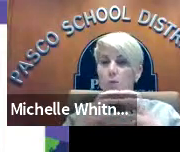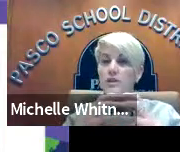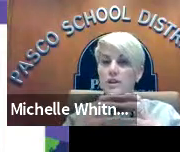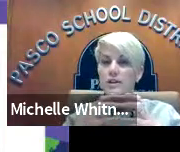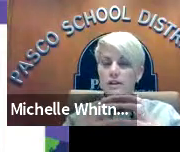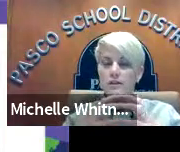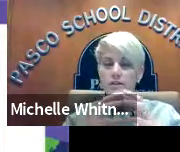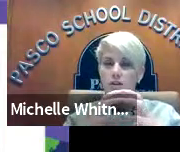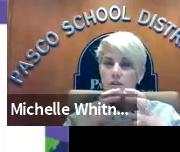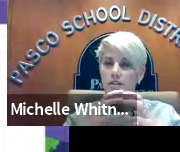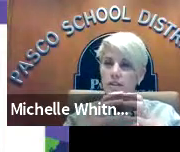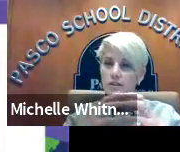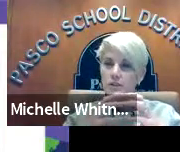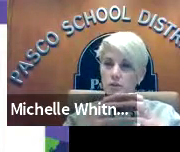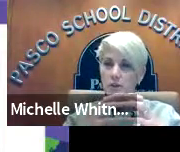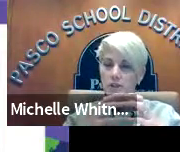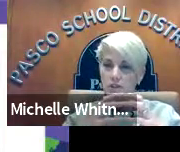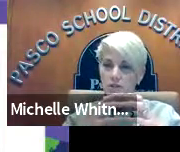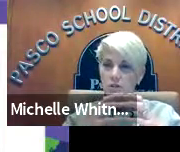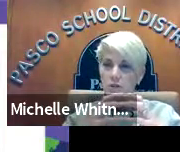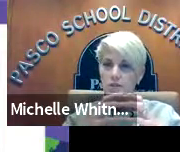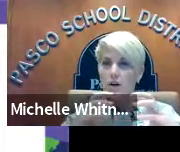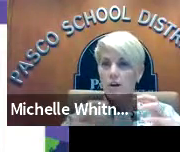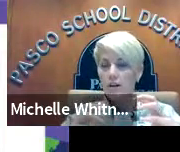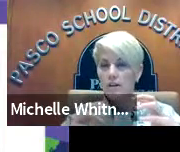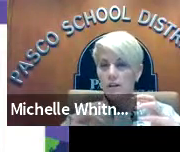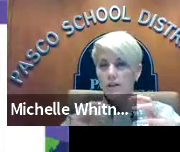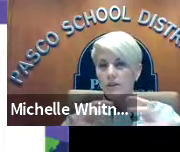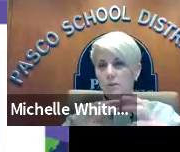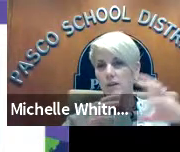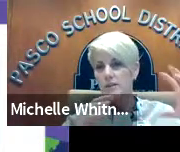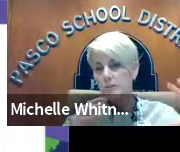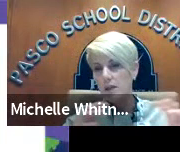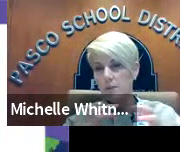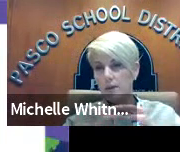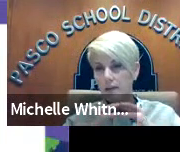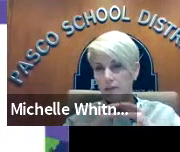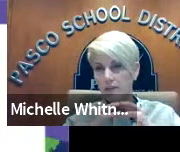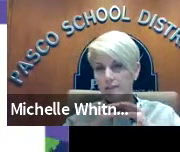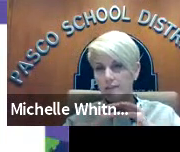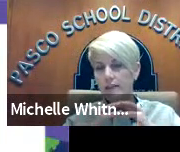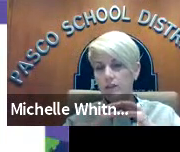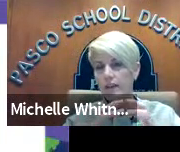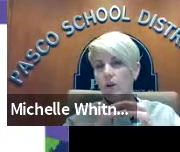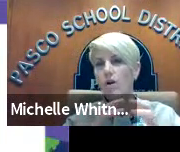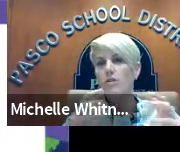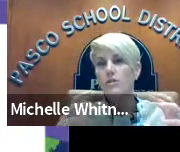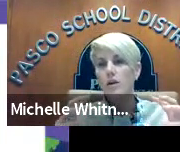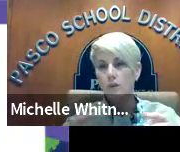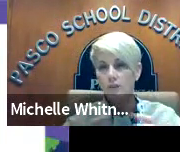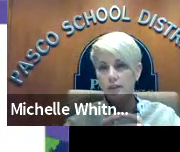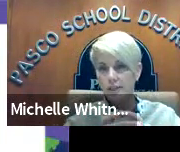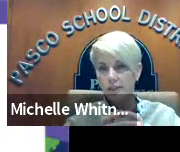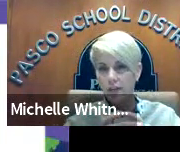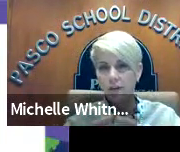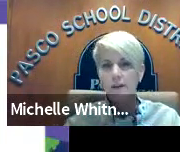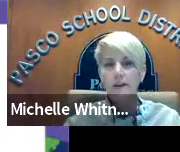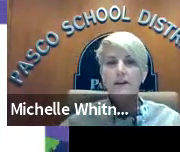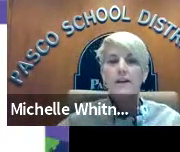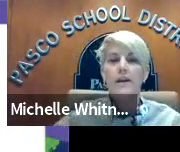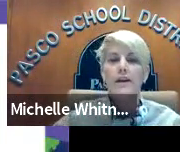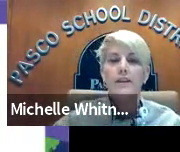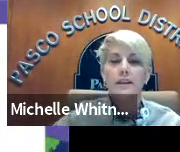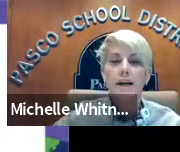in a region of, it's called the South Central region. So it's our county plus some neighboring counties, and they look at all of our health data